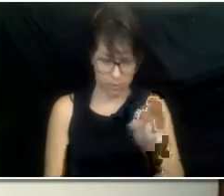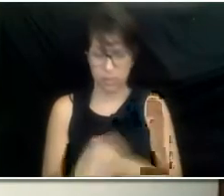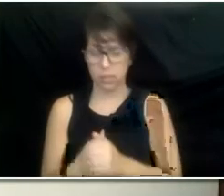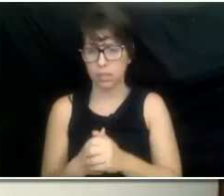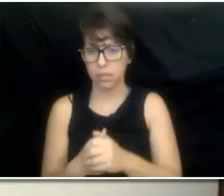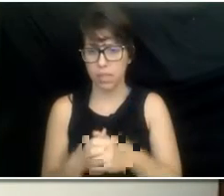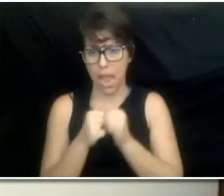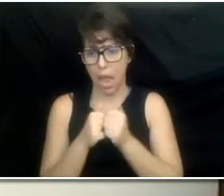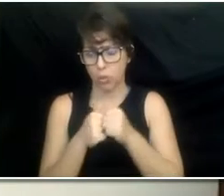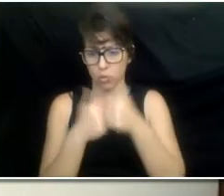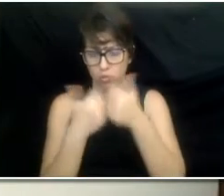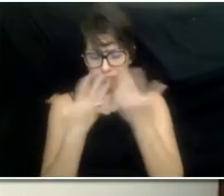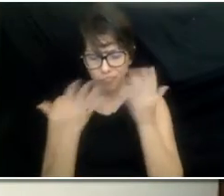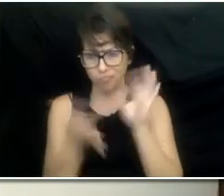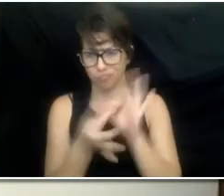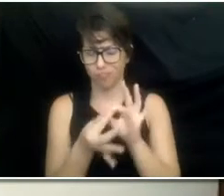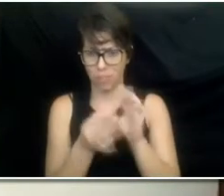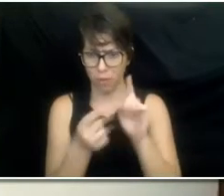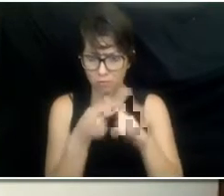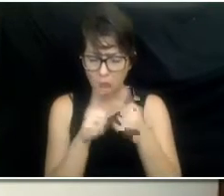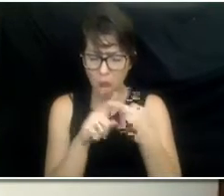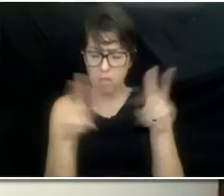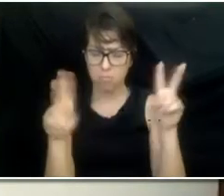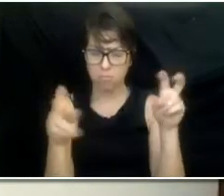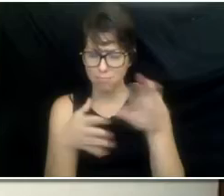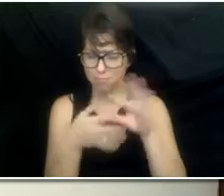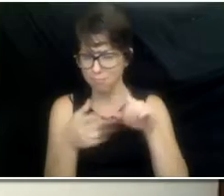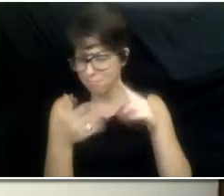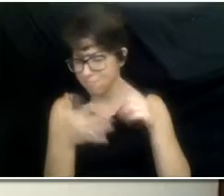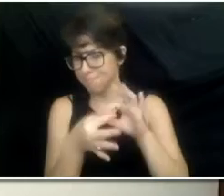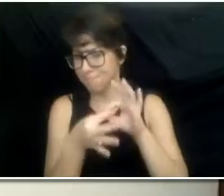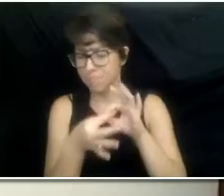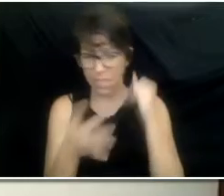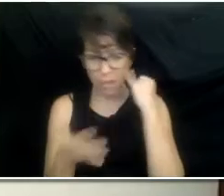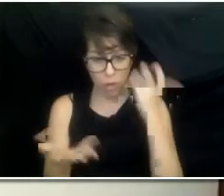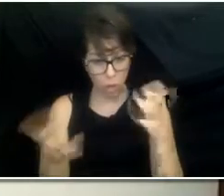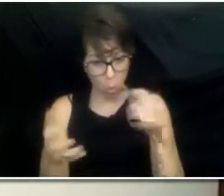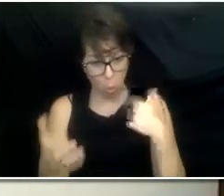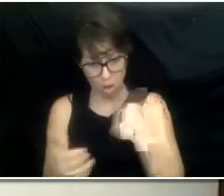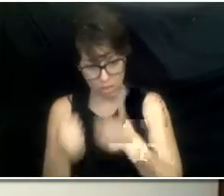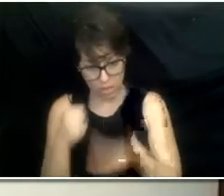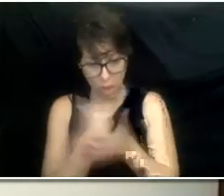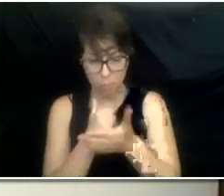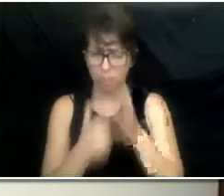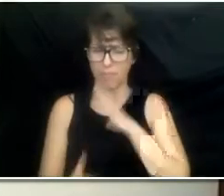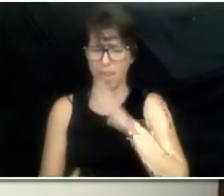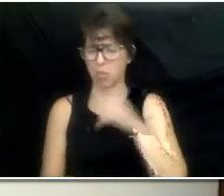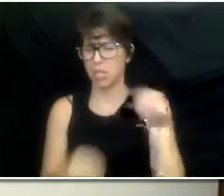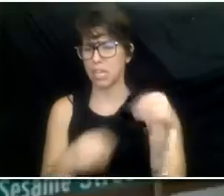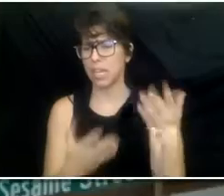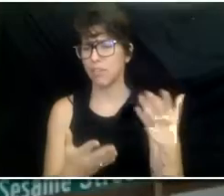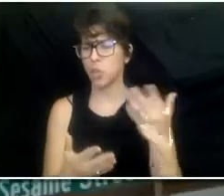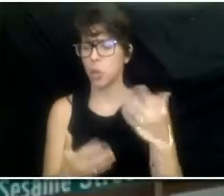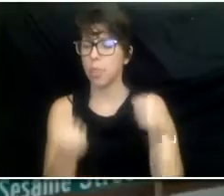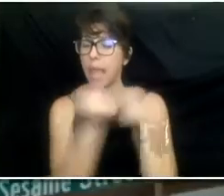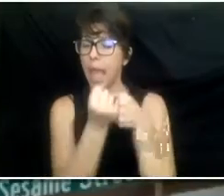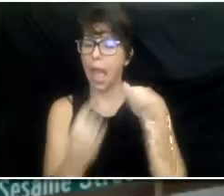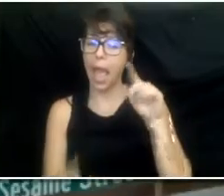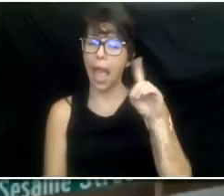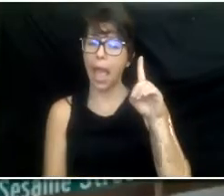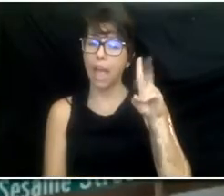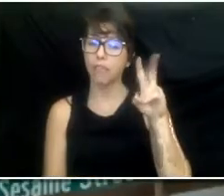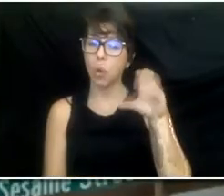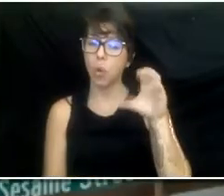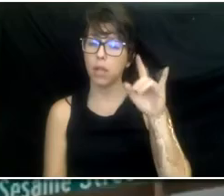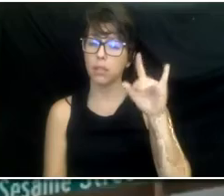a lot of different Avenues we are not the only Avenue out there that can get you help but we do want get I'm gonna on